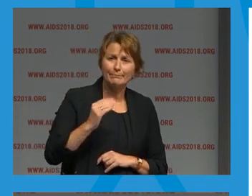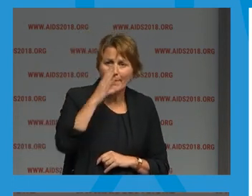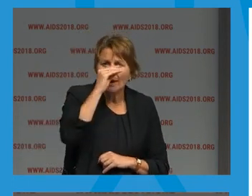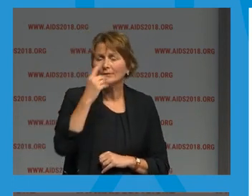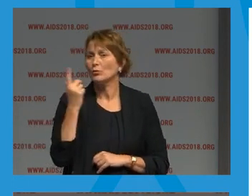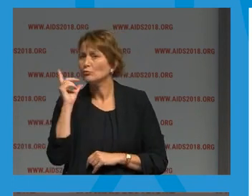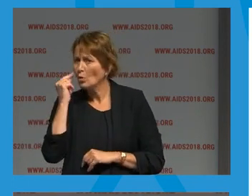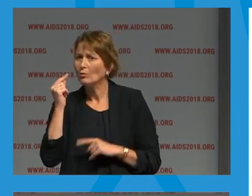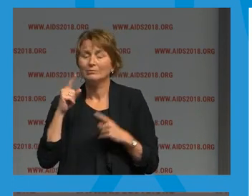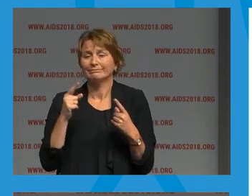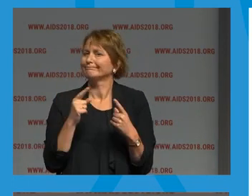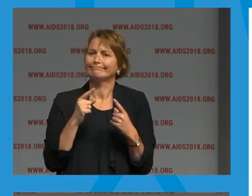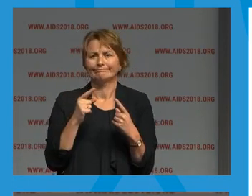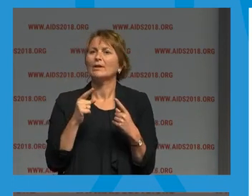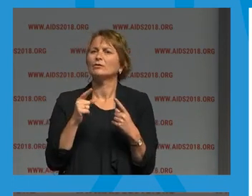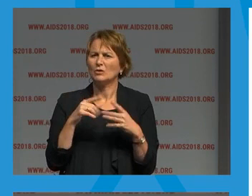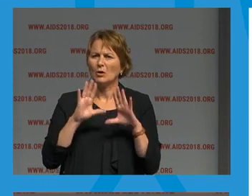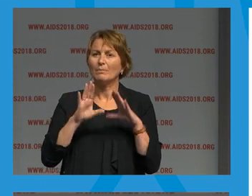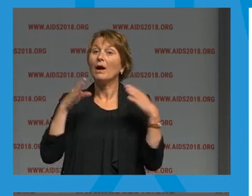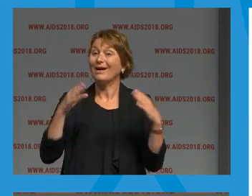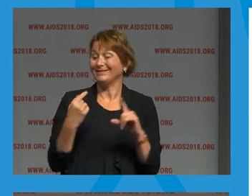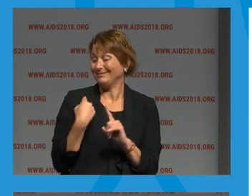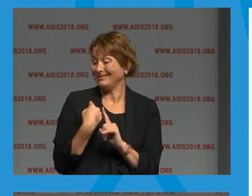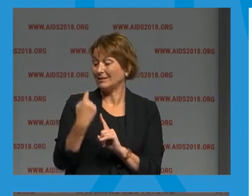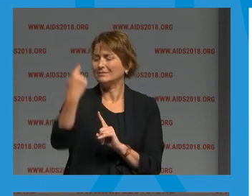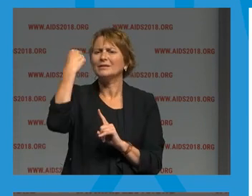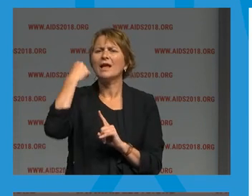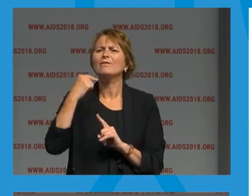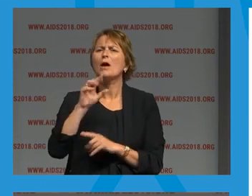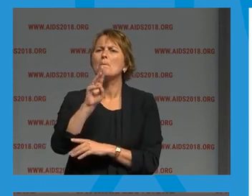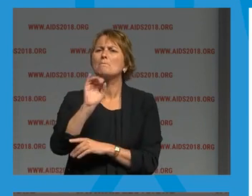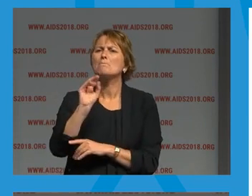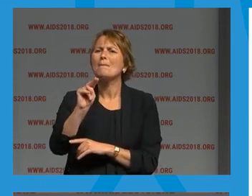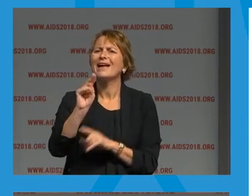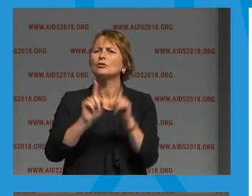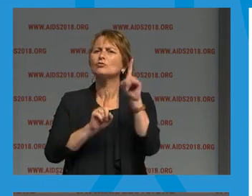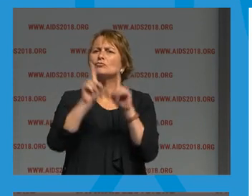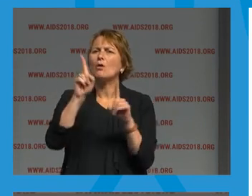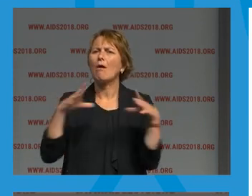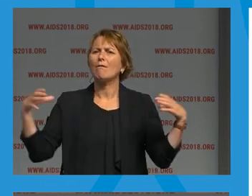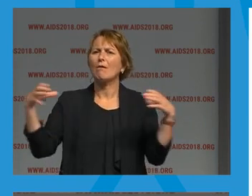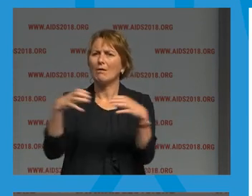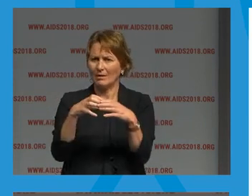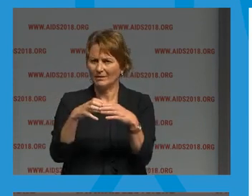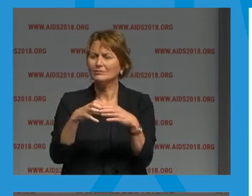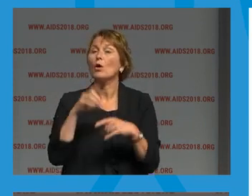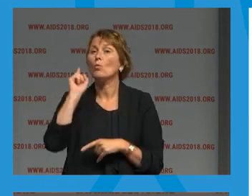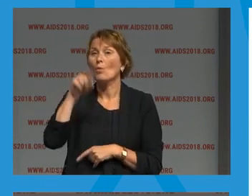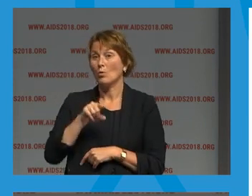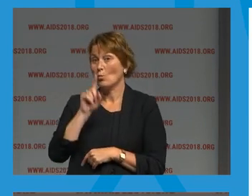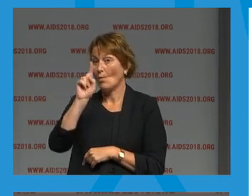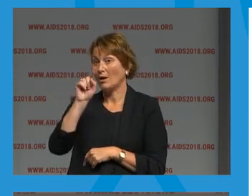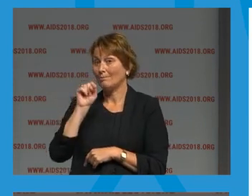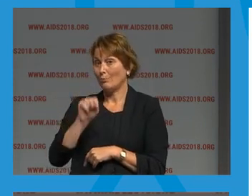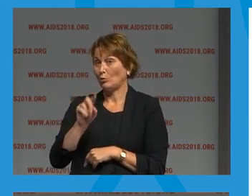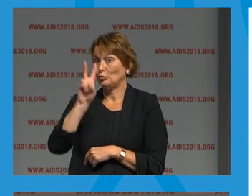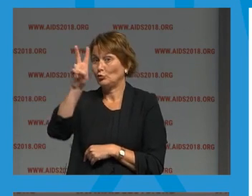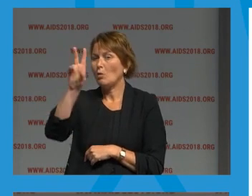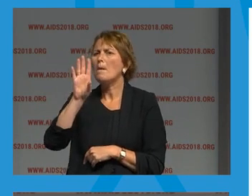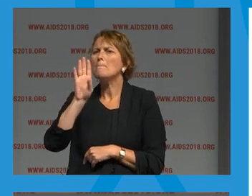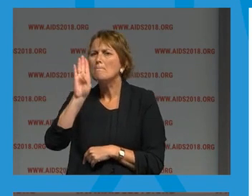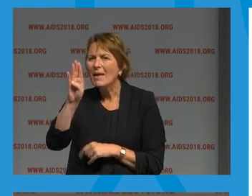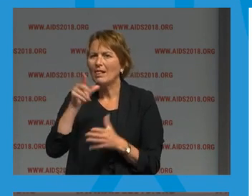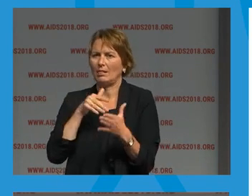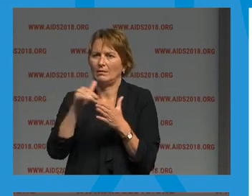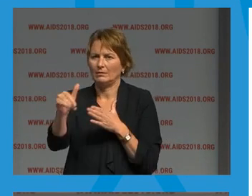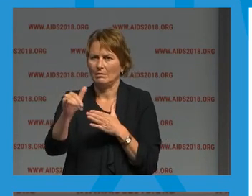and as evidenced by the MenStar Coalition, will be addressed with the $1.2 billion investment per year to really bring